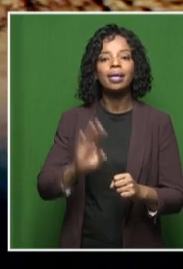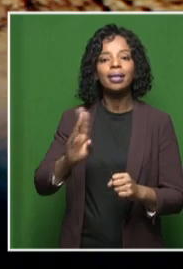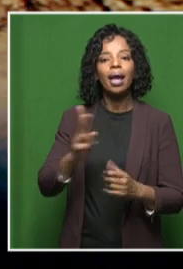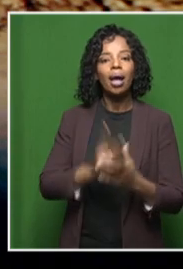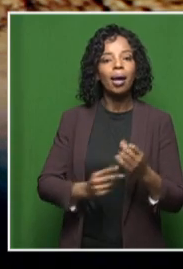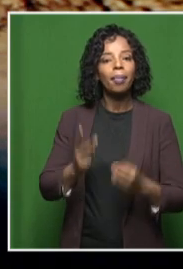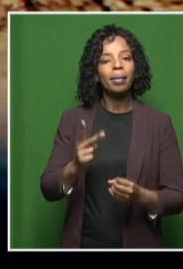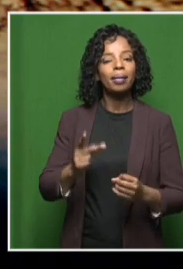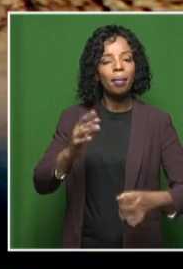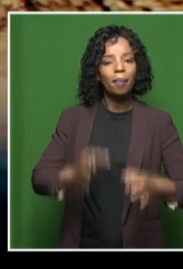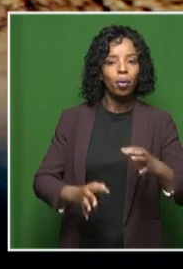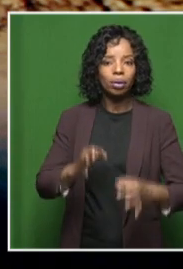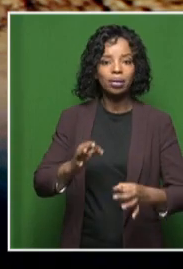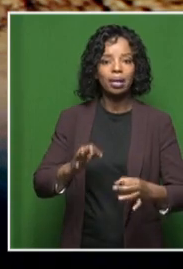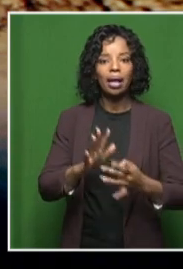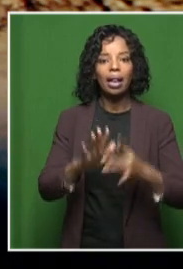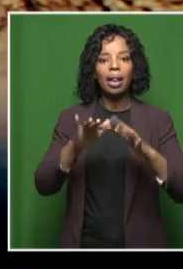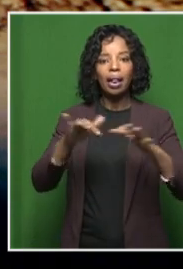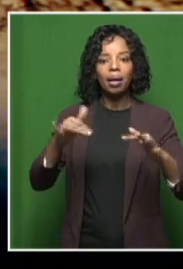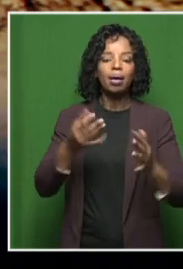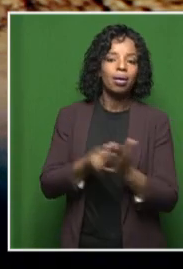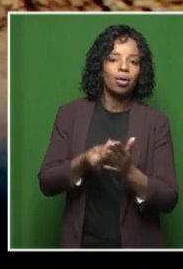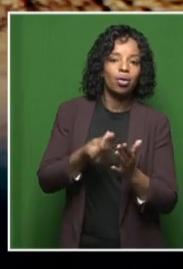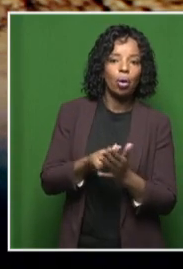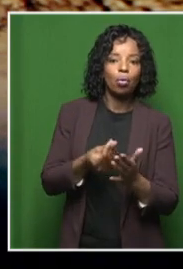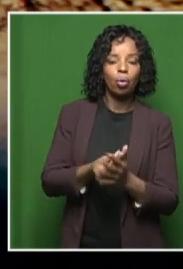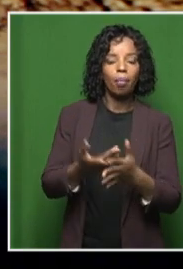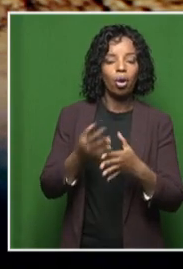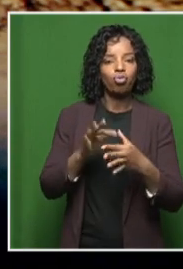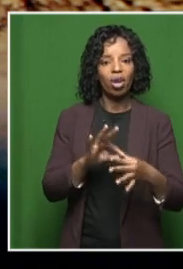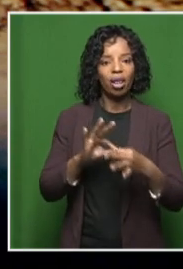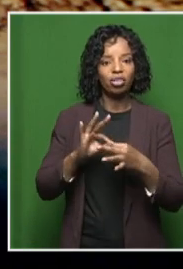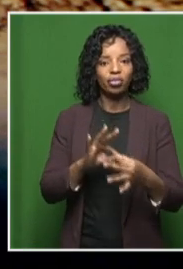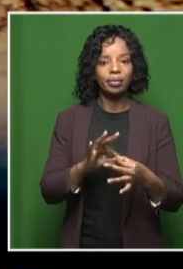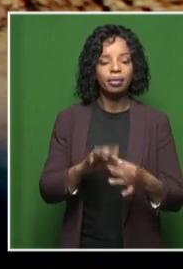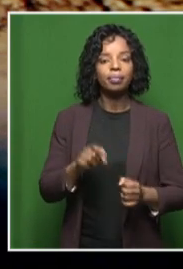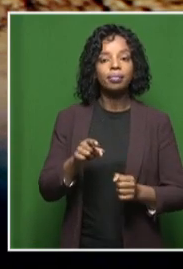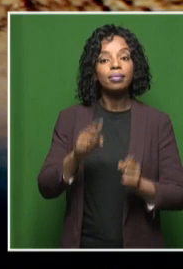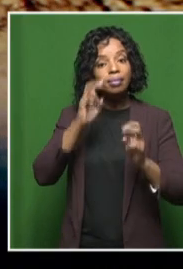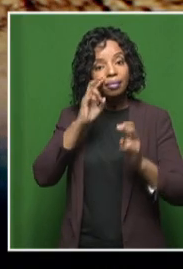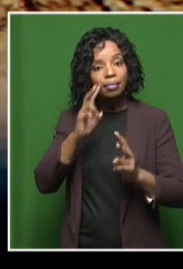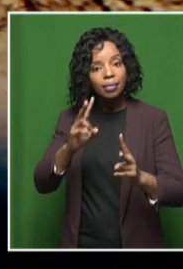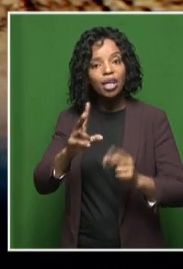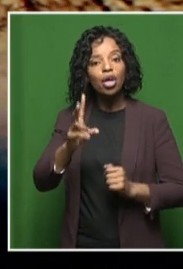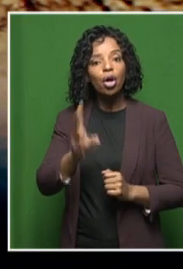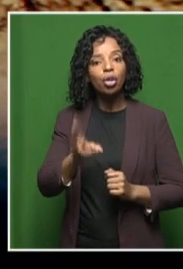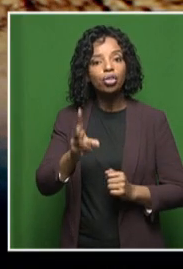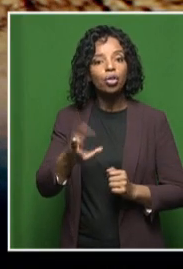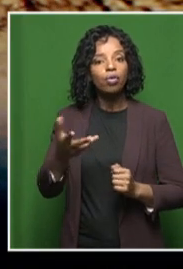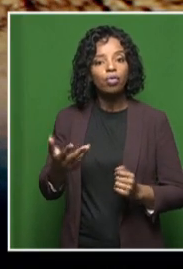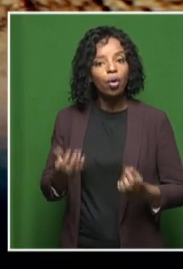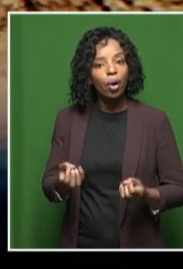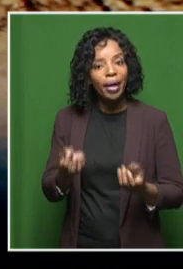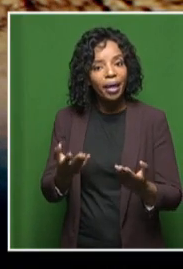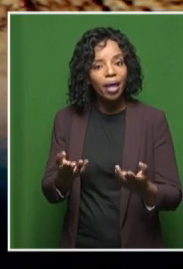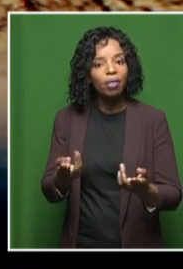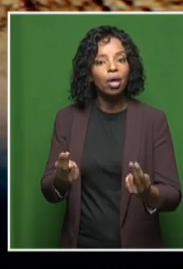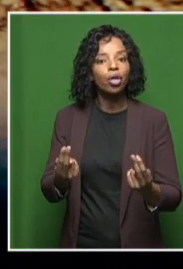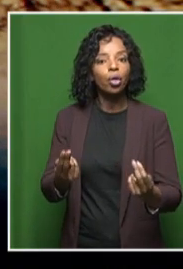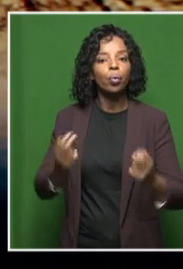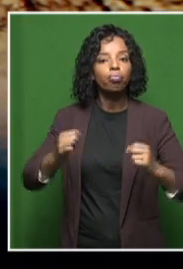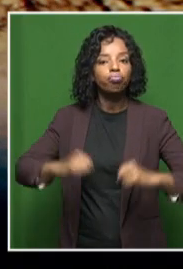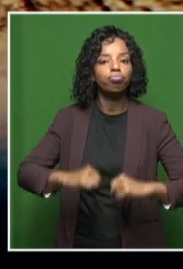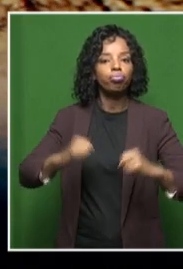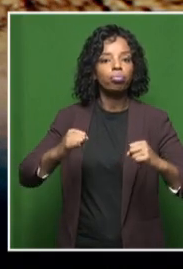and socio-economic relations. Now, the visit is also a platform to give new energy to a number of bilateral agreements